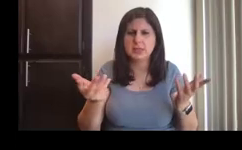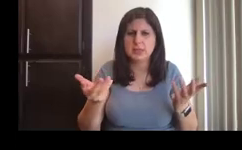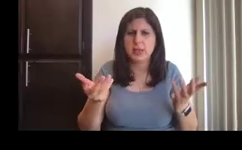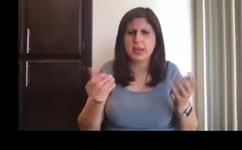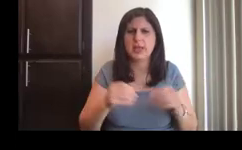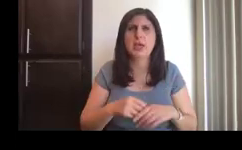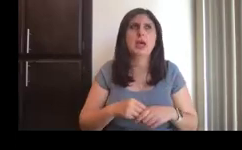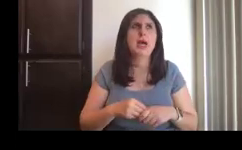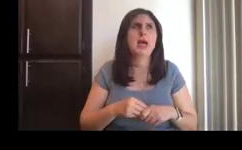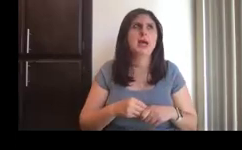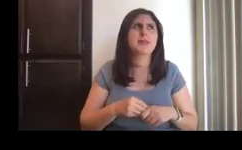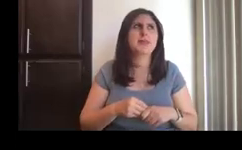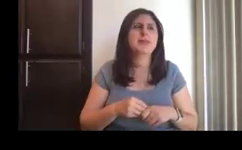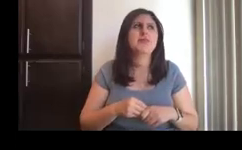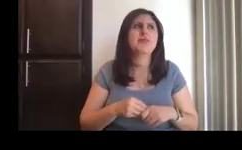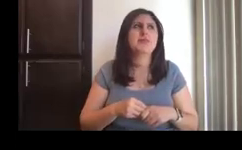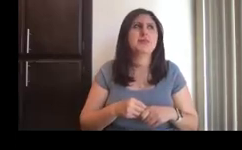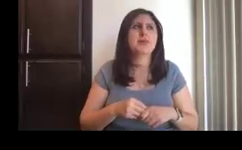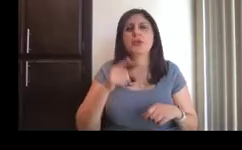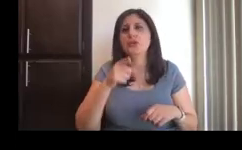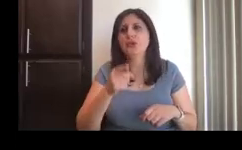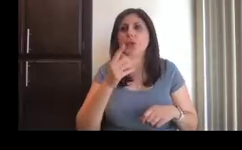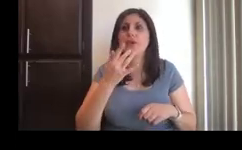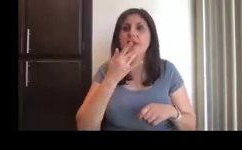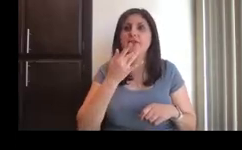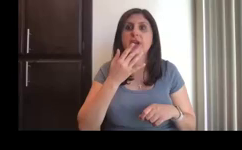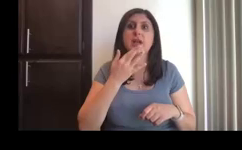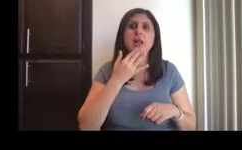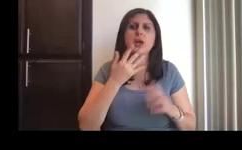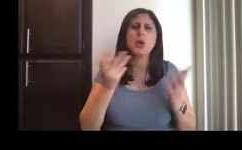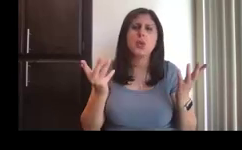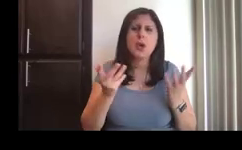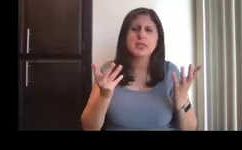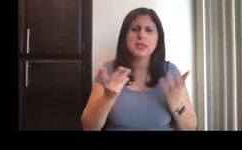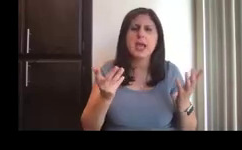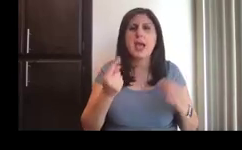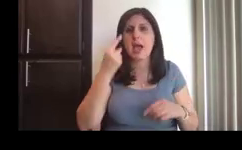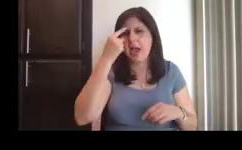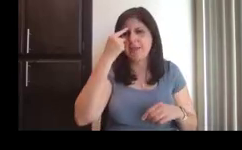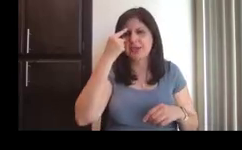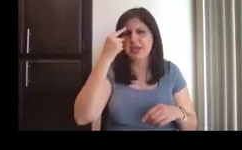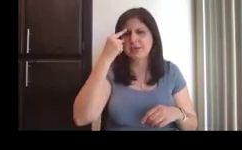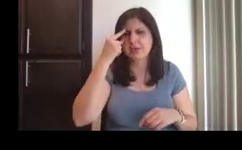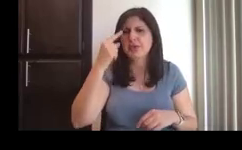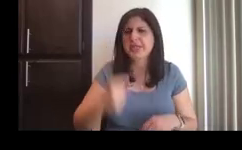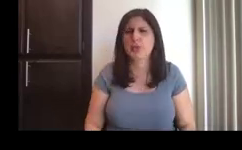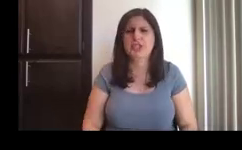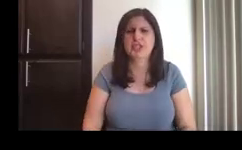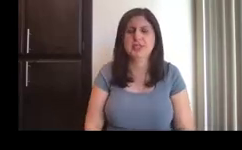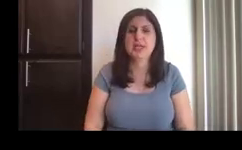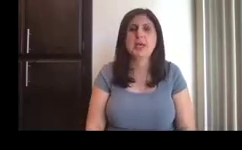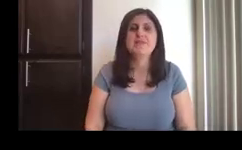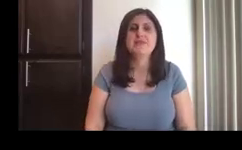what? Okay. Um, you favorite color, what? Eyebrows down.